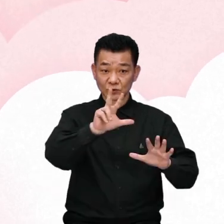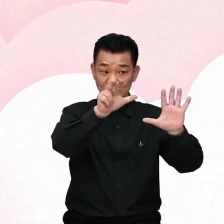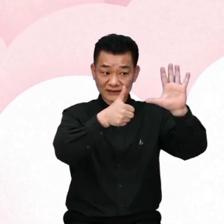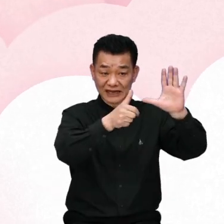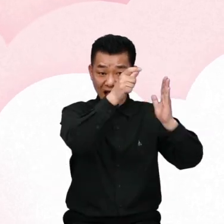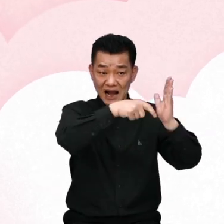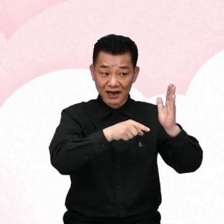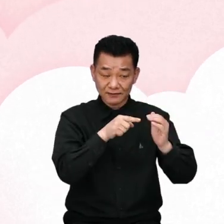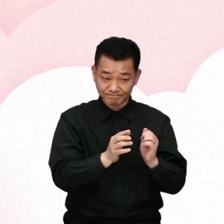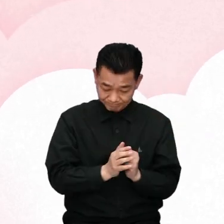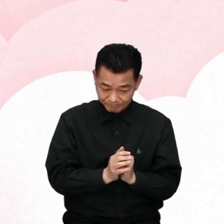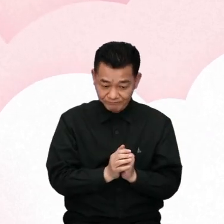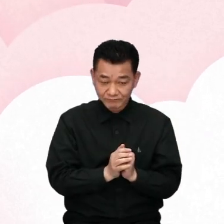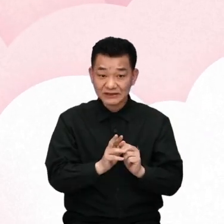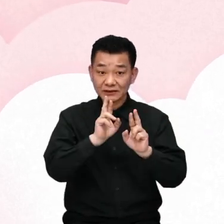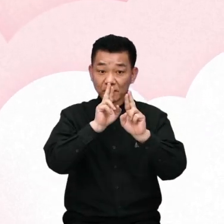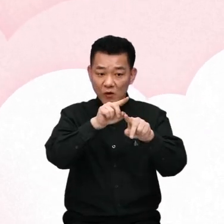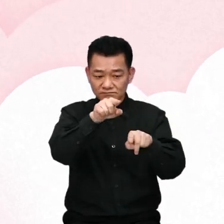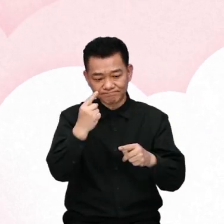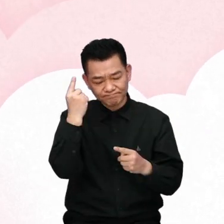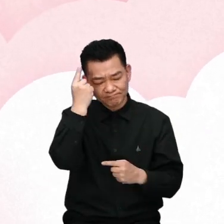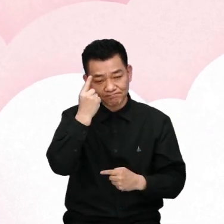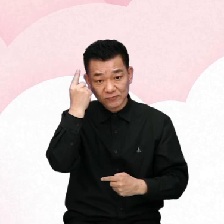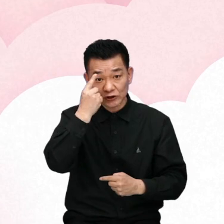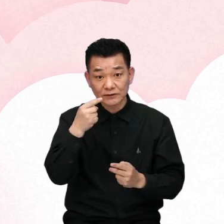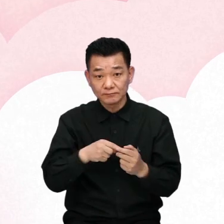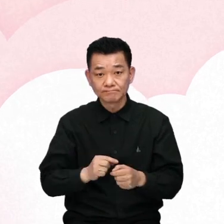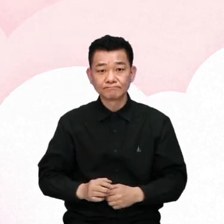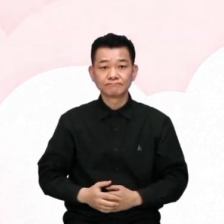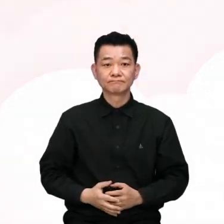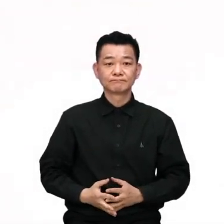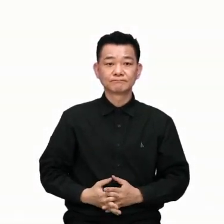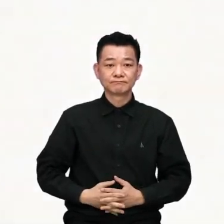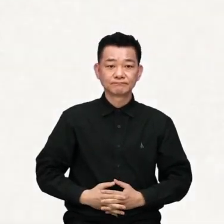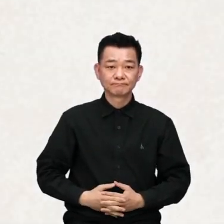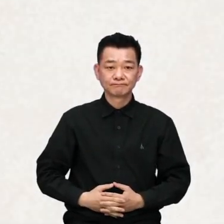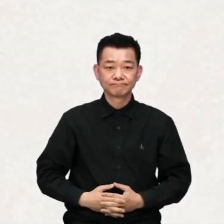Article 36. Consideration of reports.